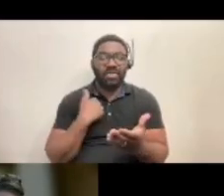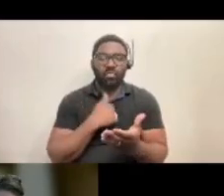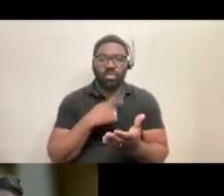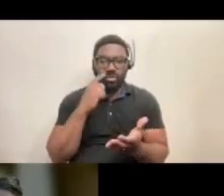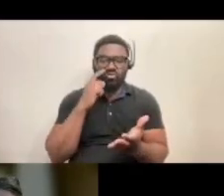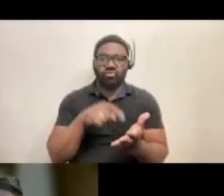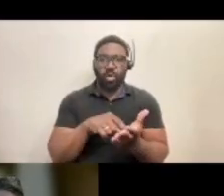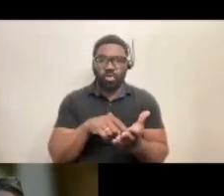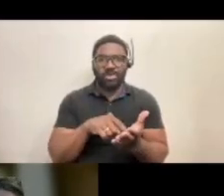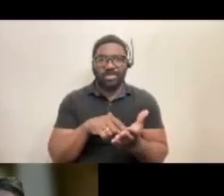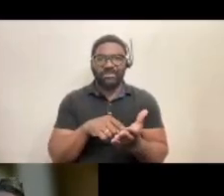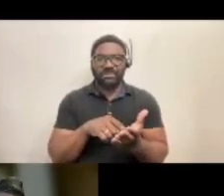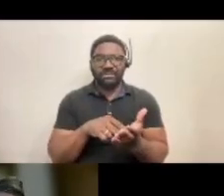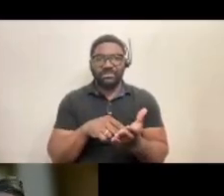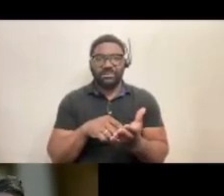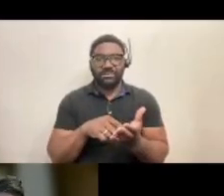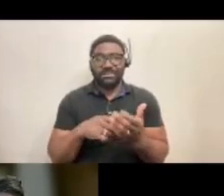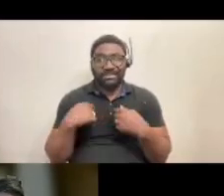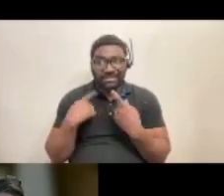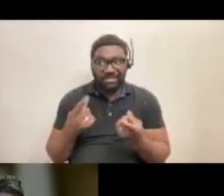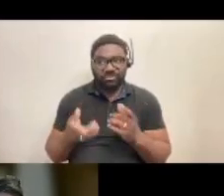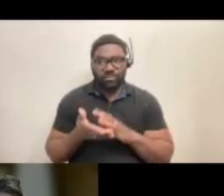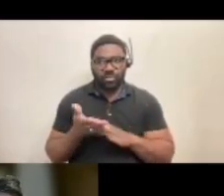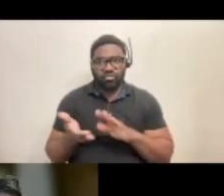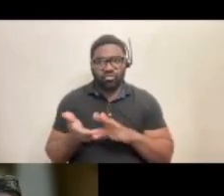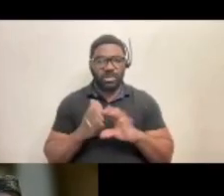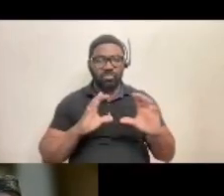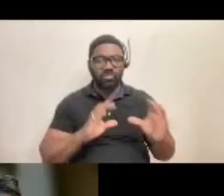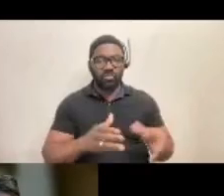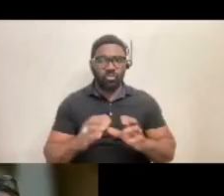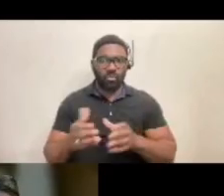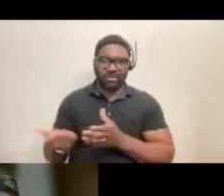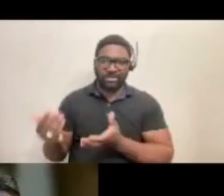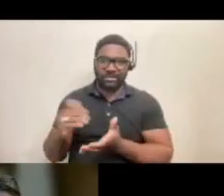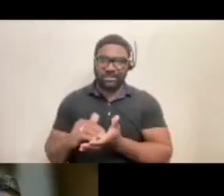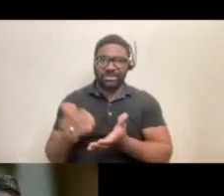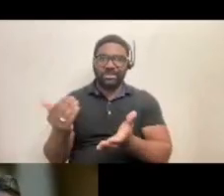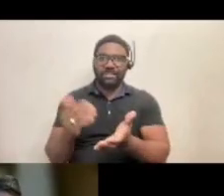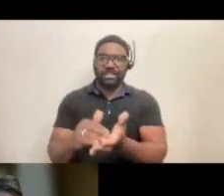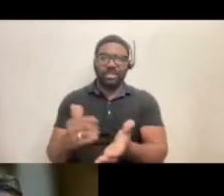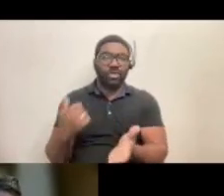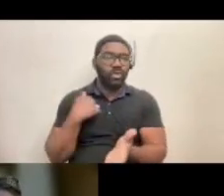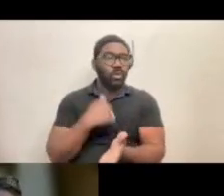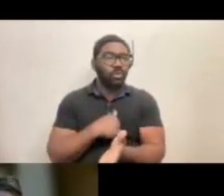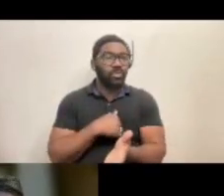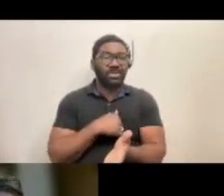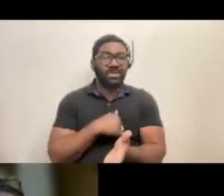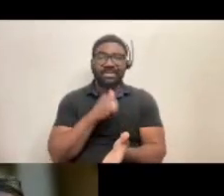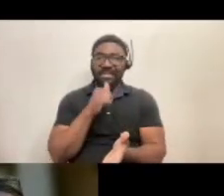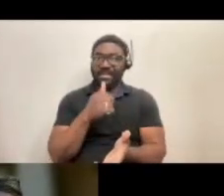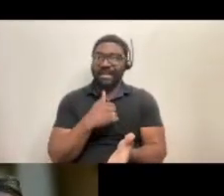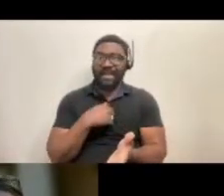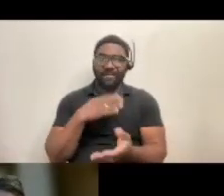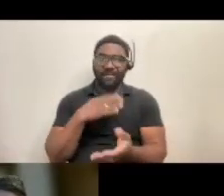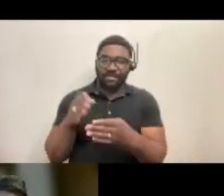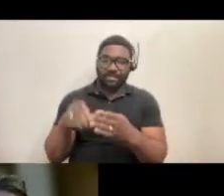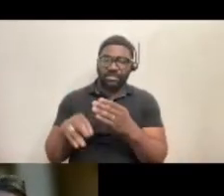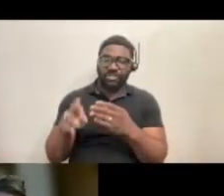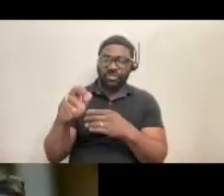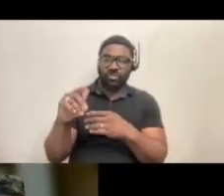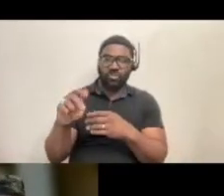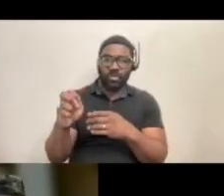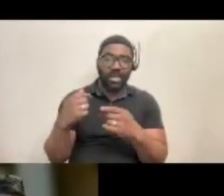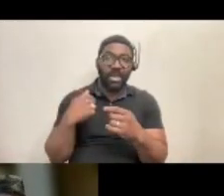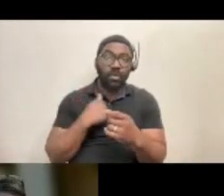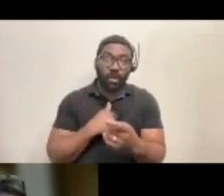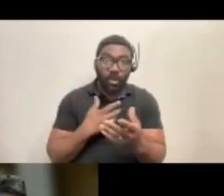as we've now been running the courses, we did not have the completion rate that we would have liked to